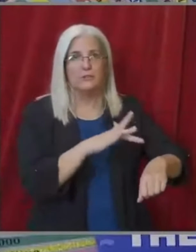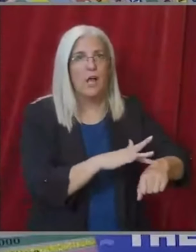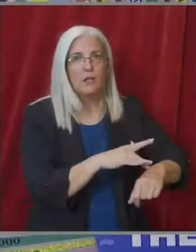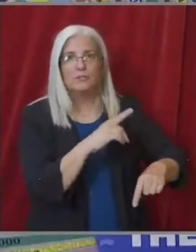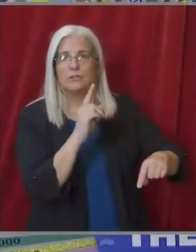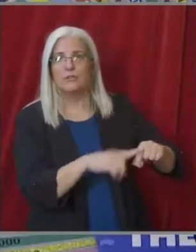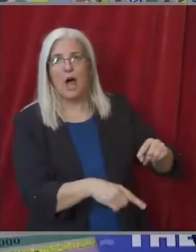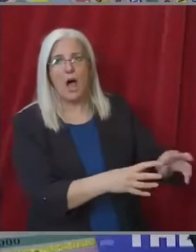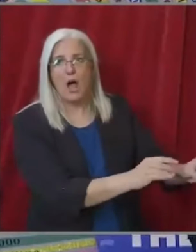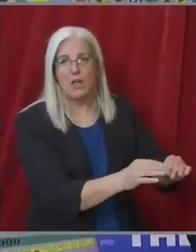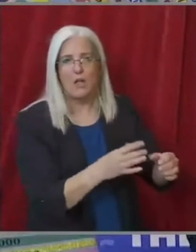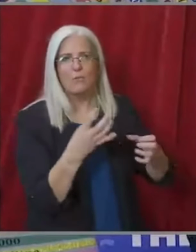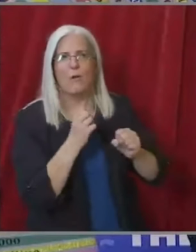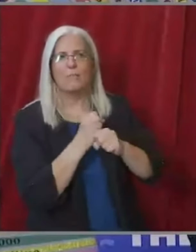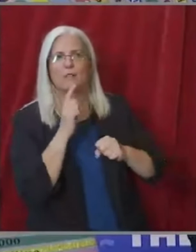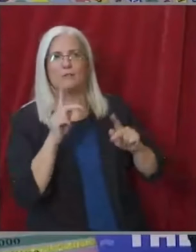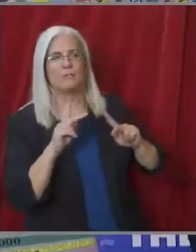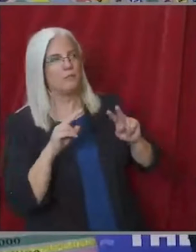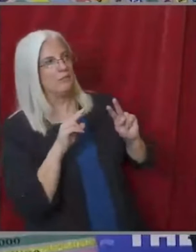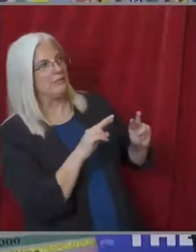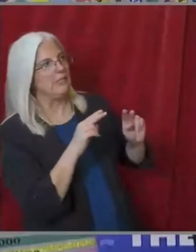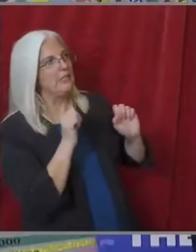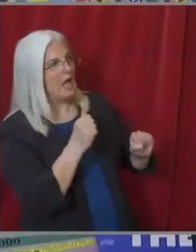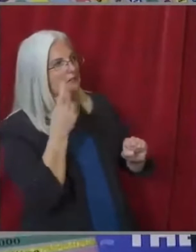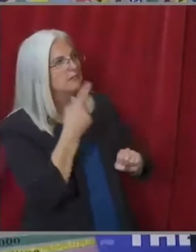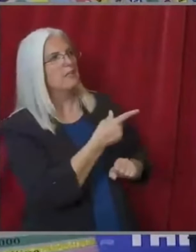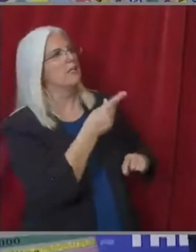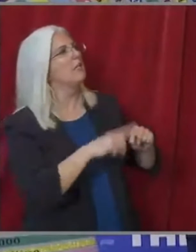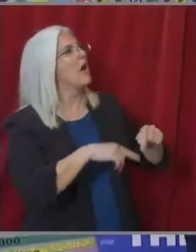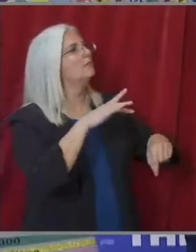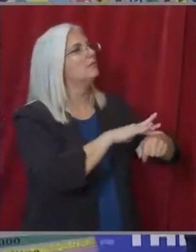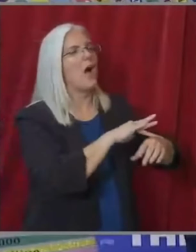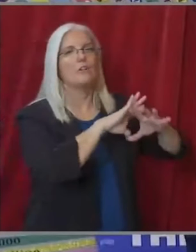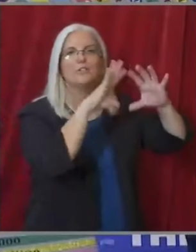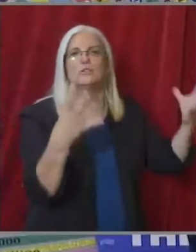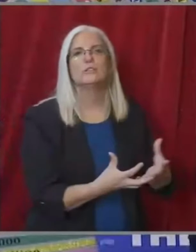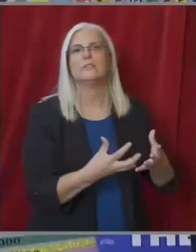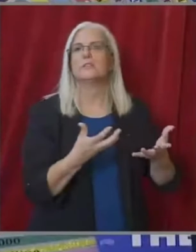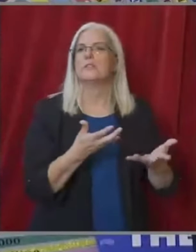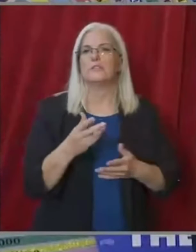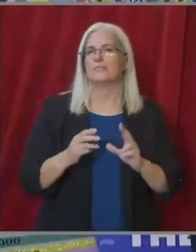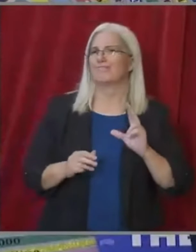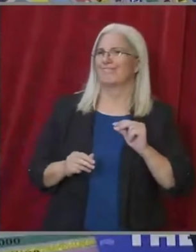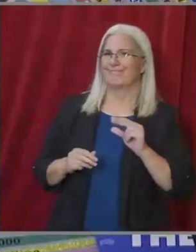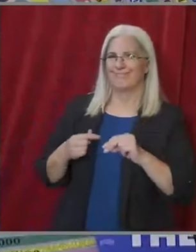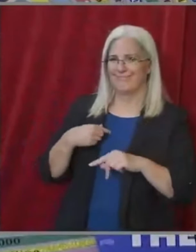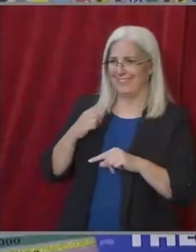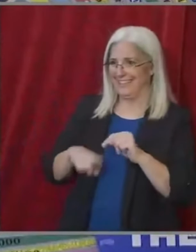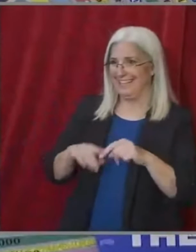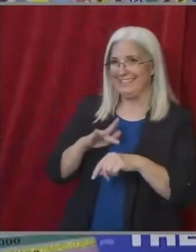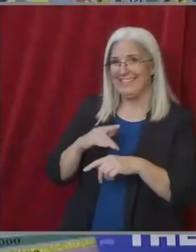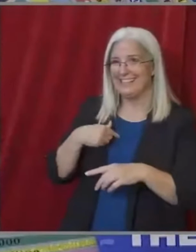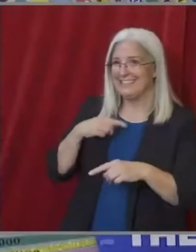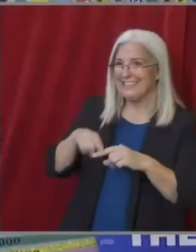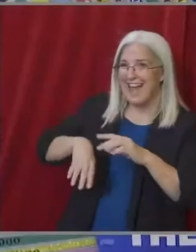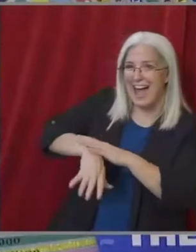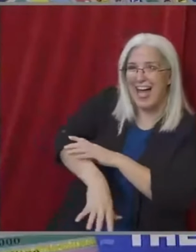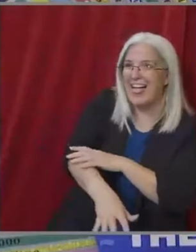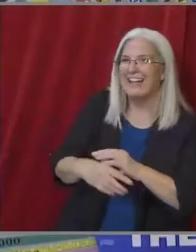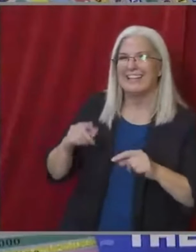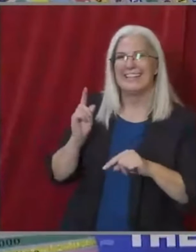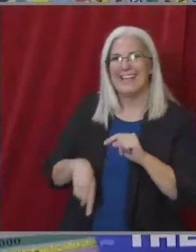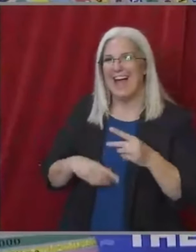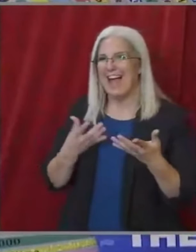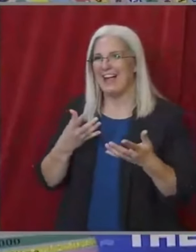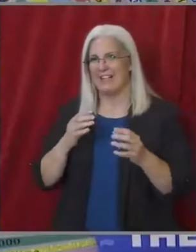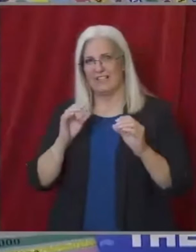team behind the curtain. Negative. All the rules and regulations, the auditors, the security, all of the above. Correct. Negative. Right.